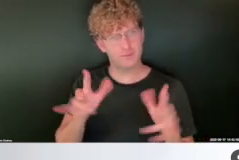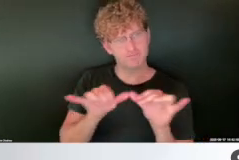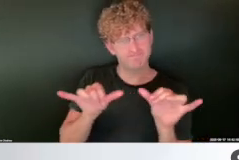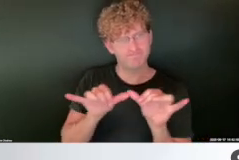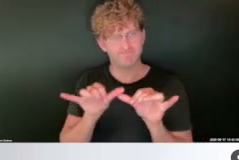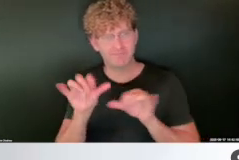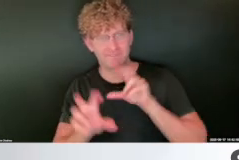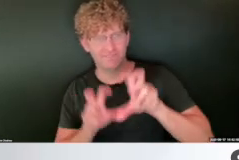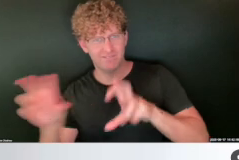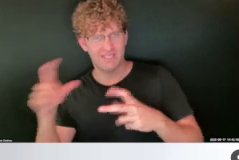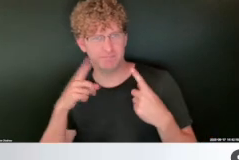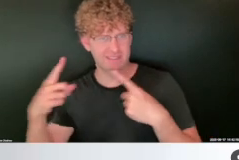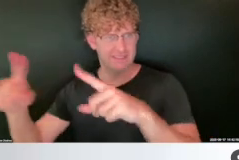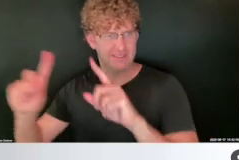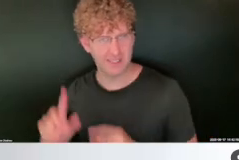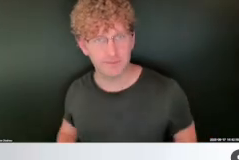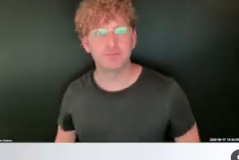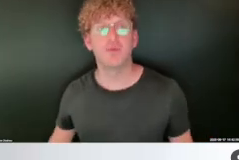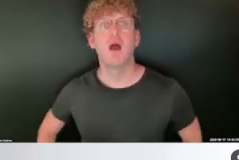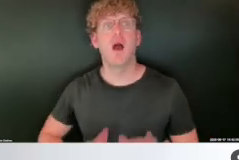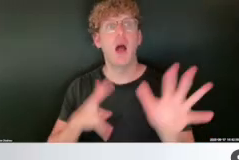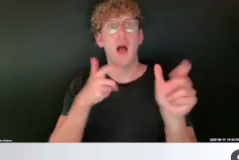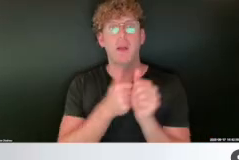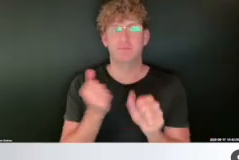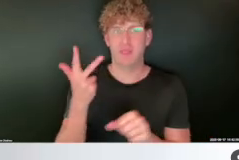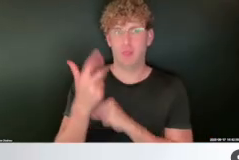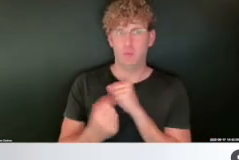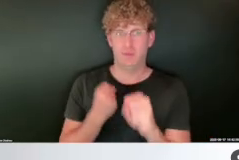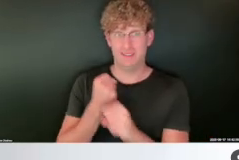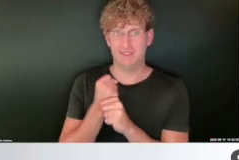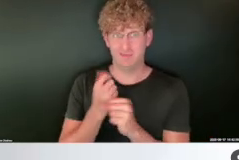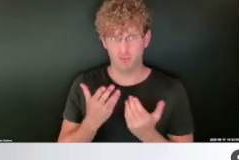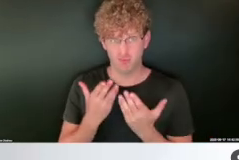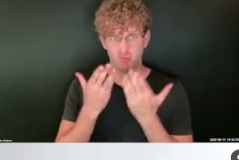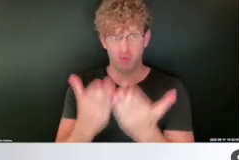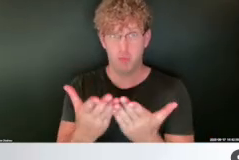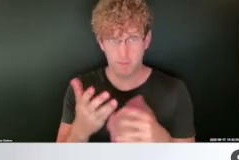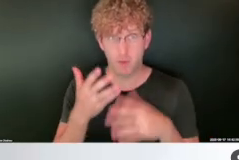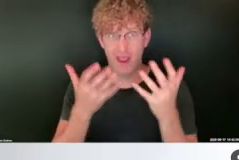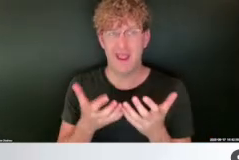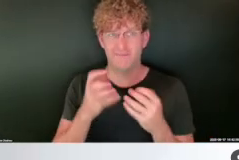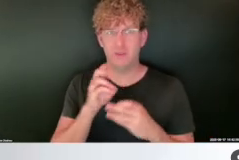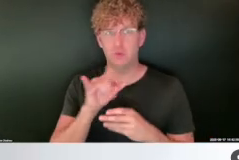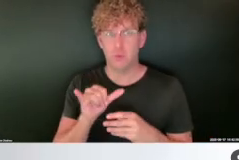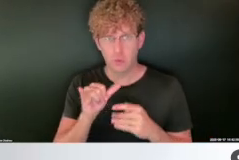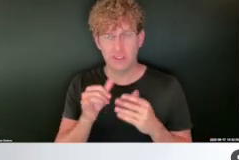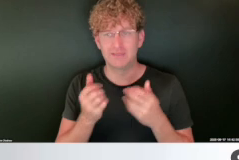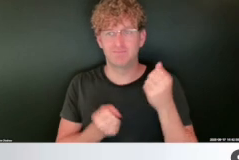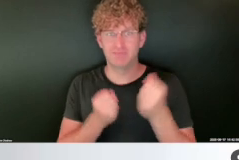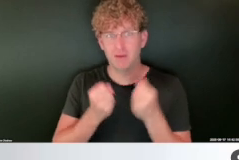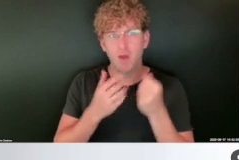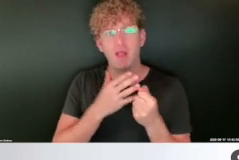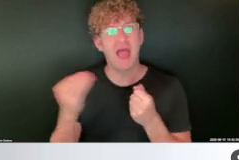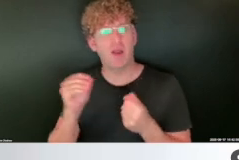heavy-duty vehicle and off-road investments, the ways CARB is focusing investments on the communities and small